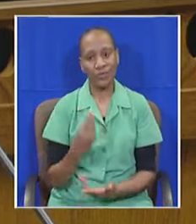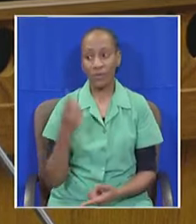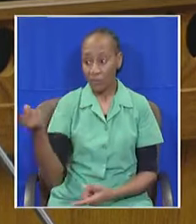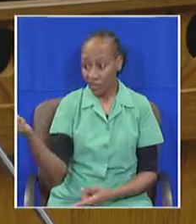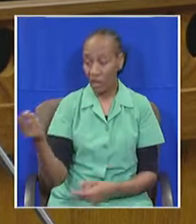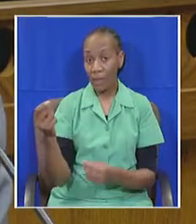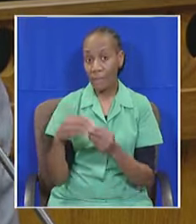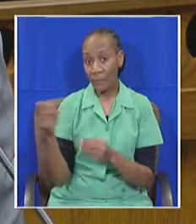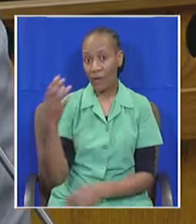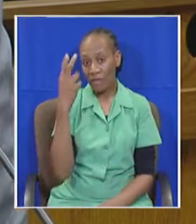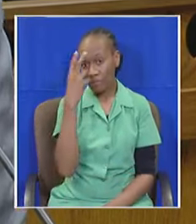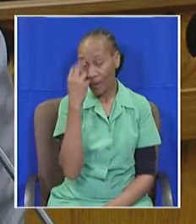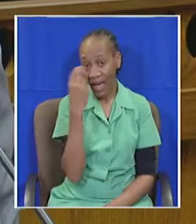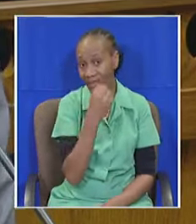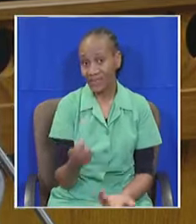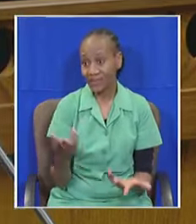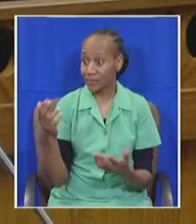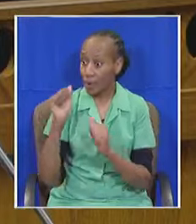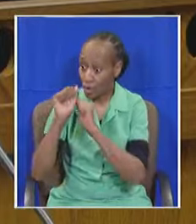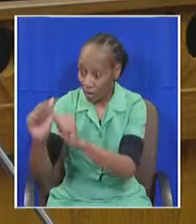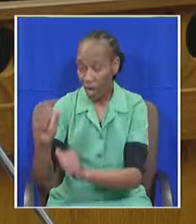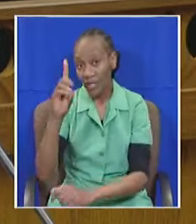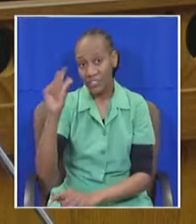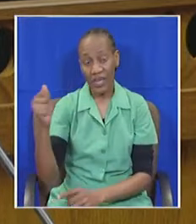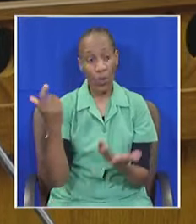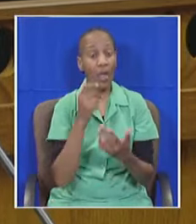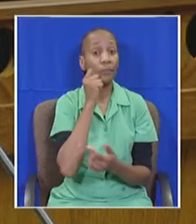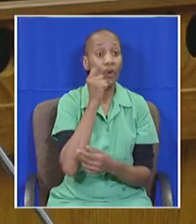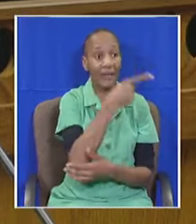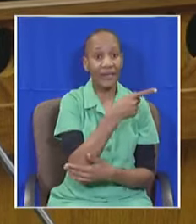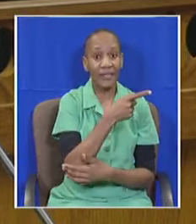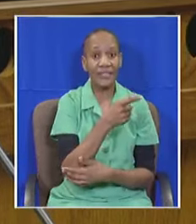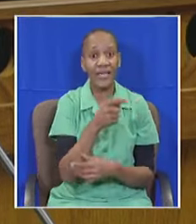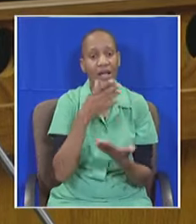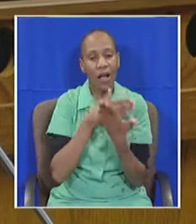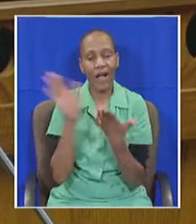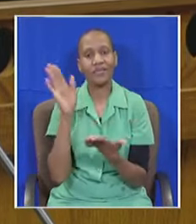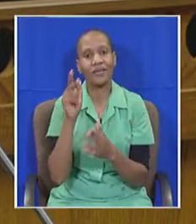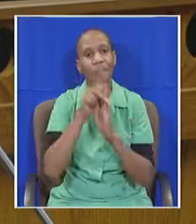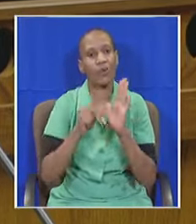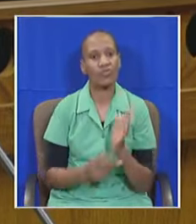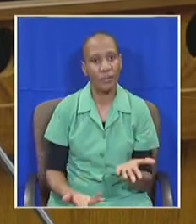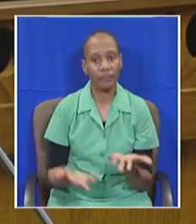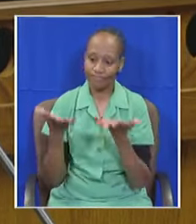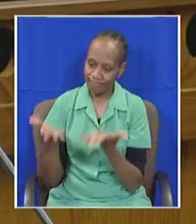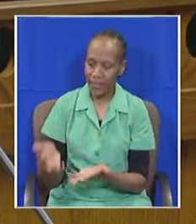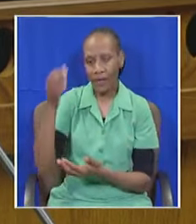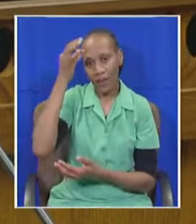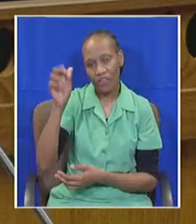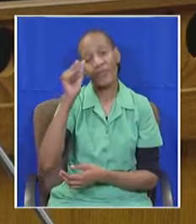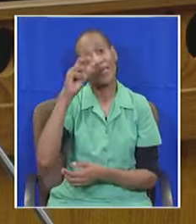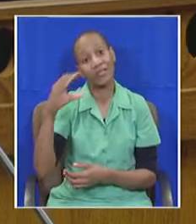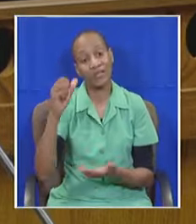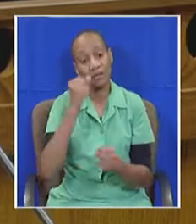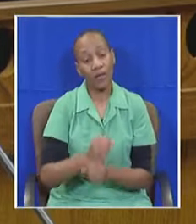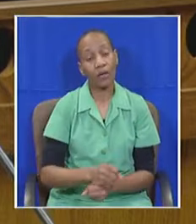fact that her own DA, in Tshwane, is cancelling the TSEPO 500,000, and that's why the ANC government in the province of Gauteng